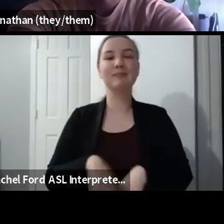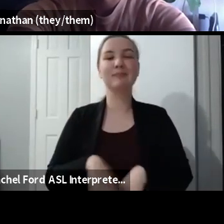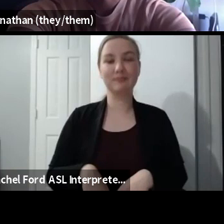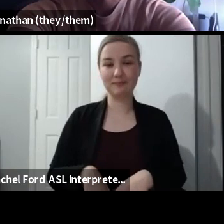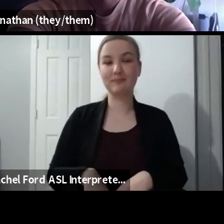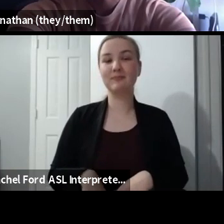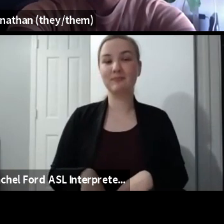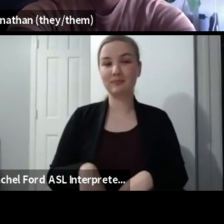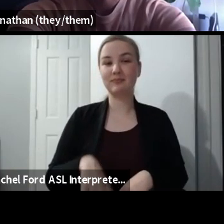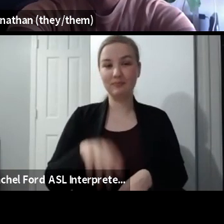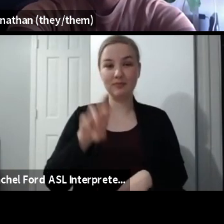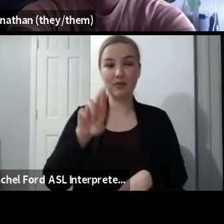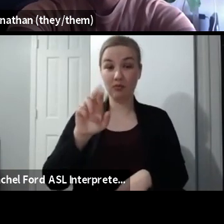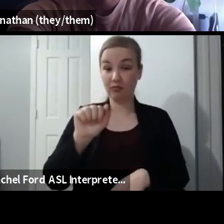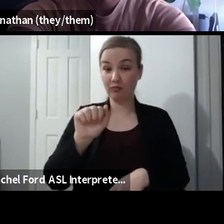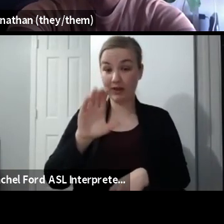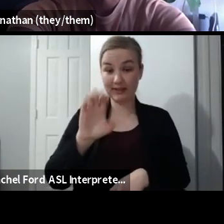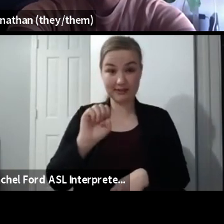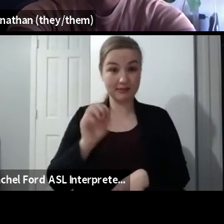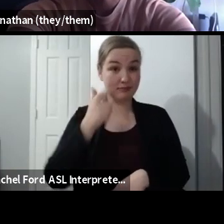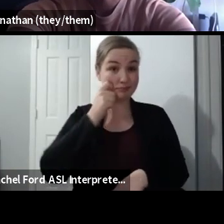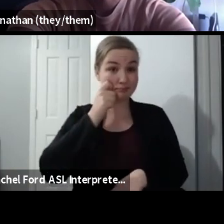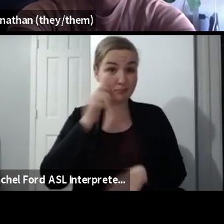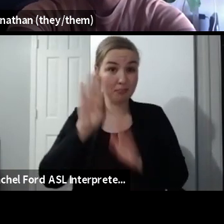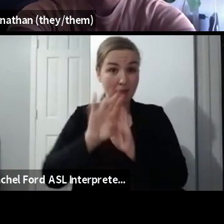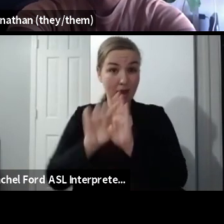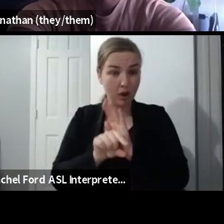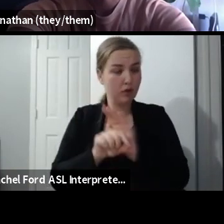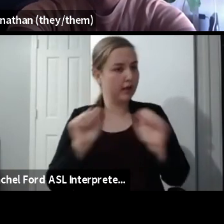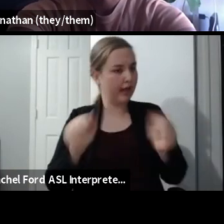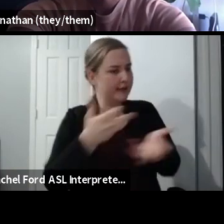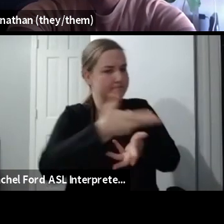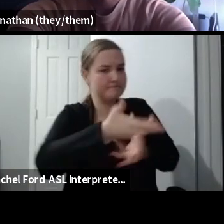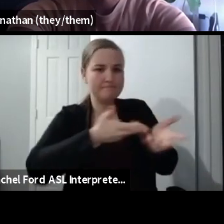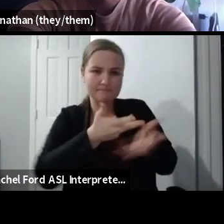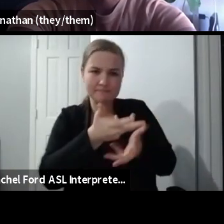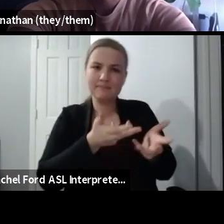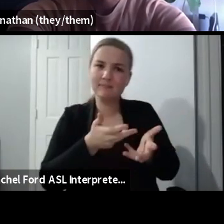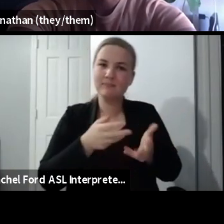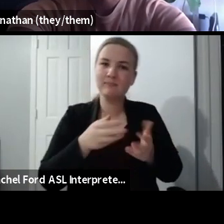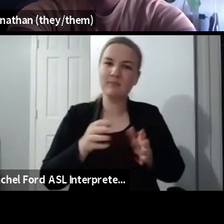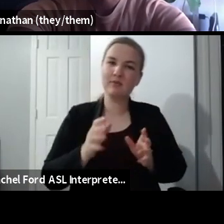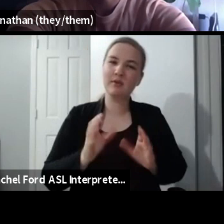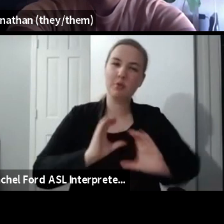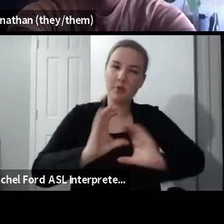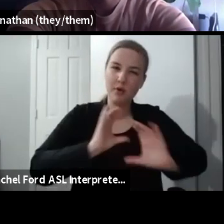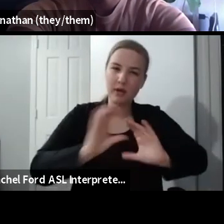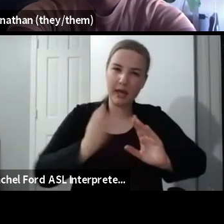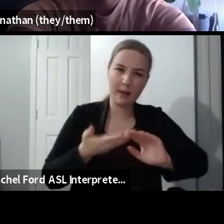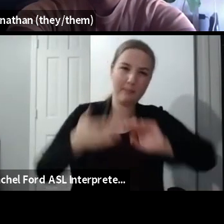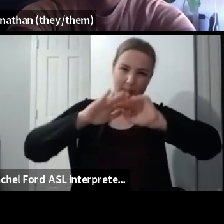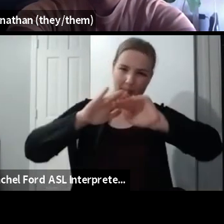Cross-racial communication is my goal and interest and curiosity.